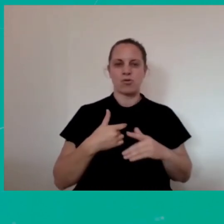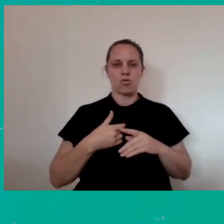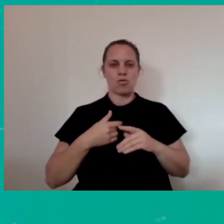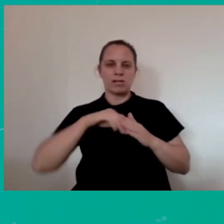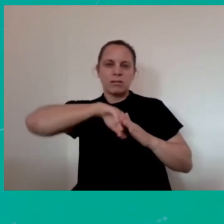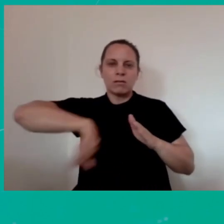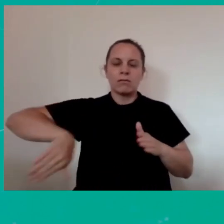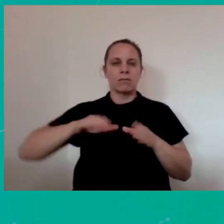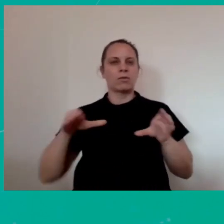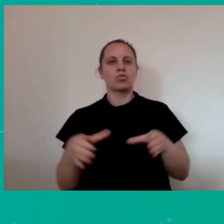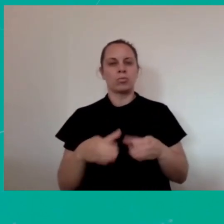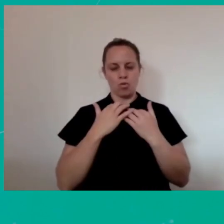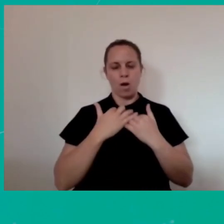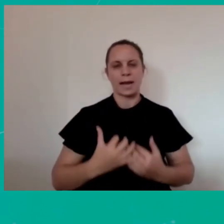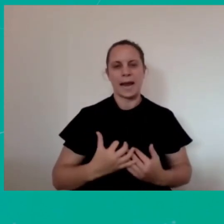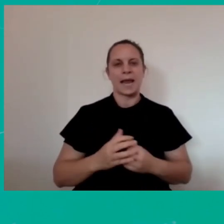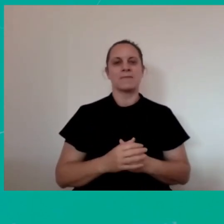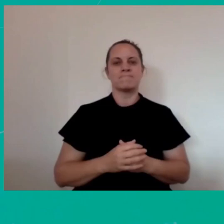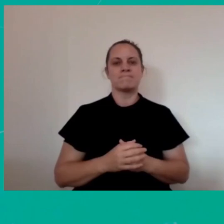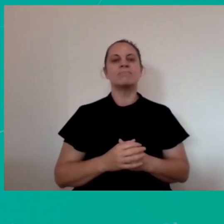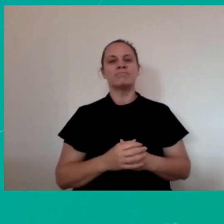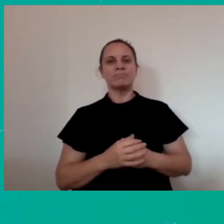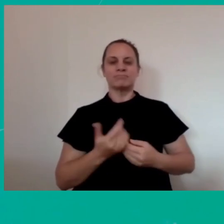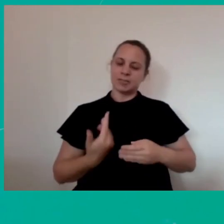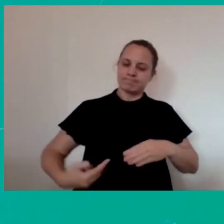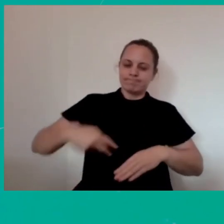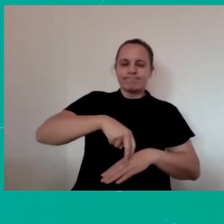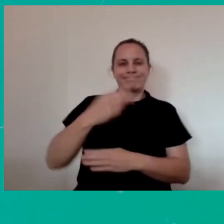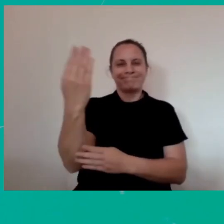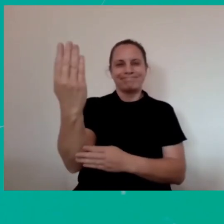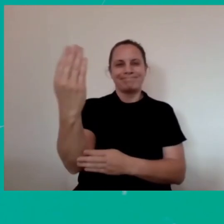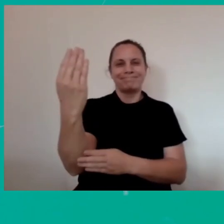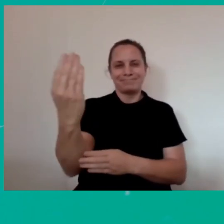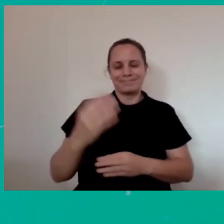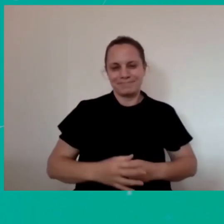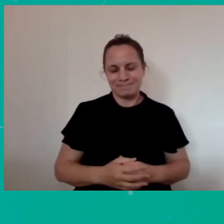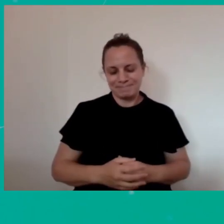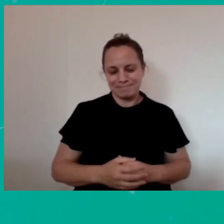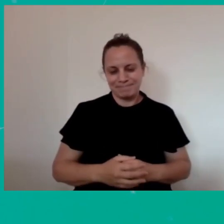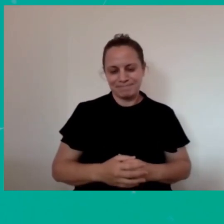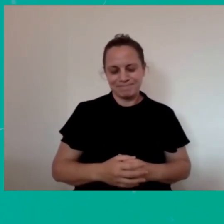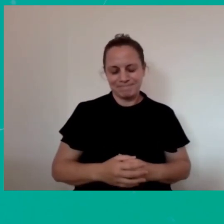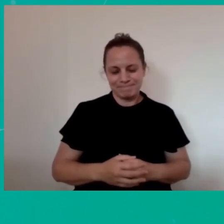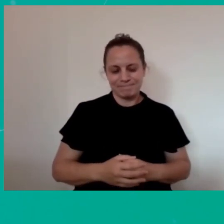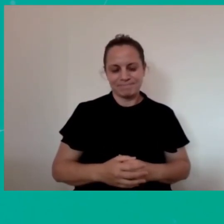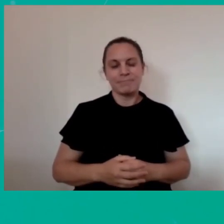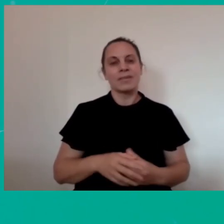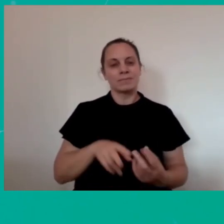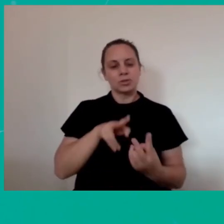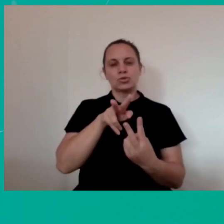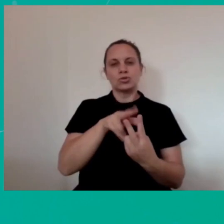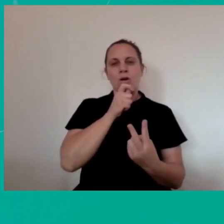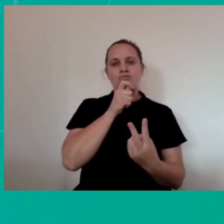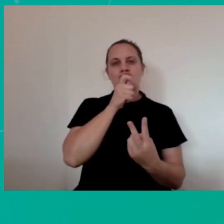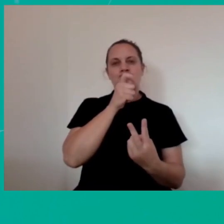So in that context, I speak. these two reports create a huge basis for